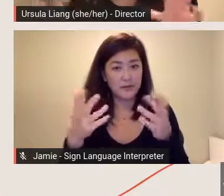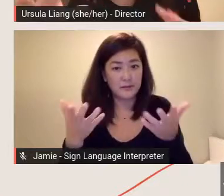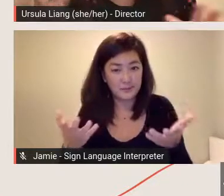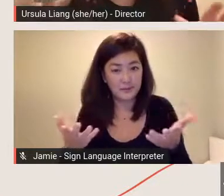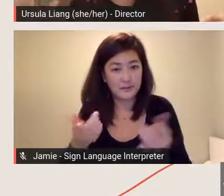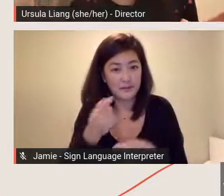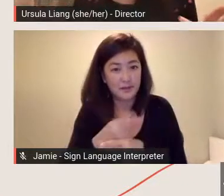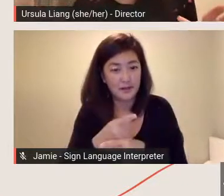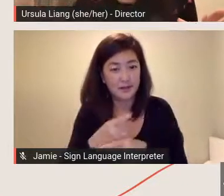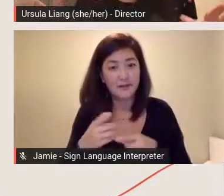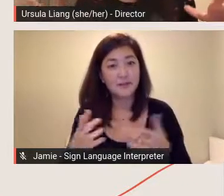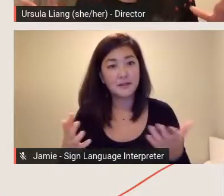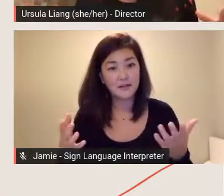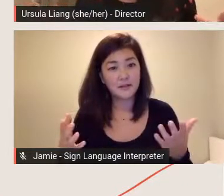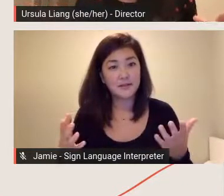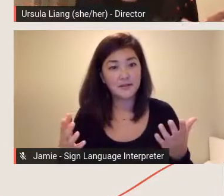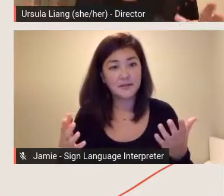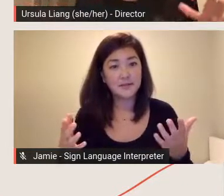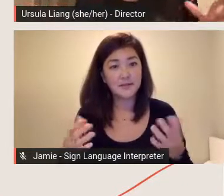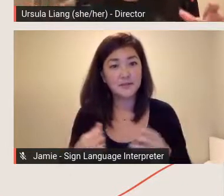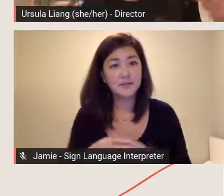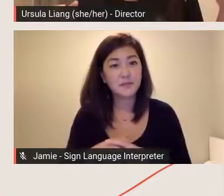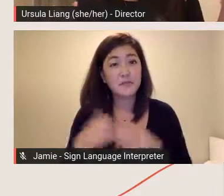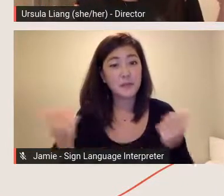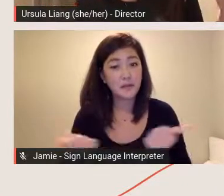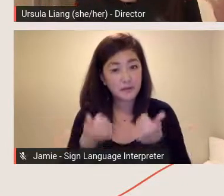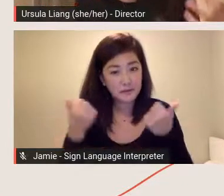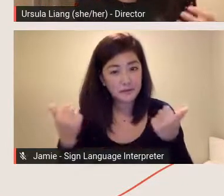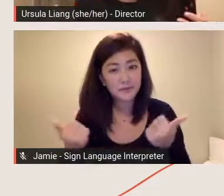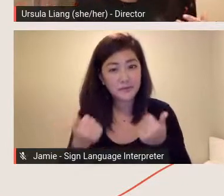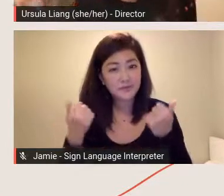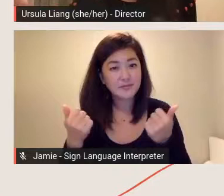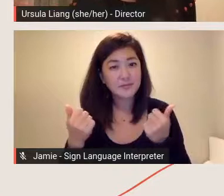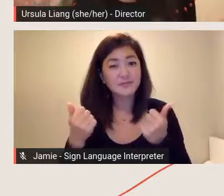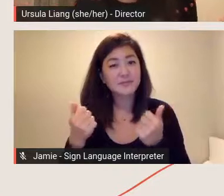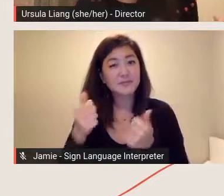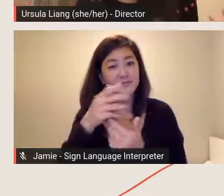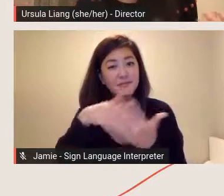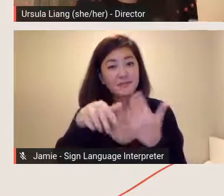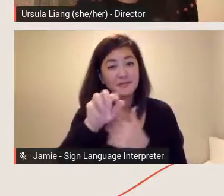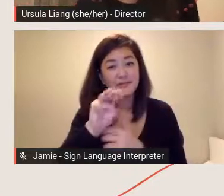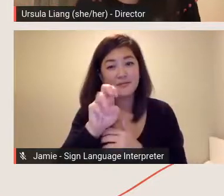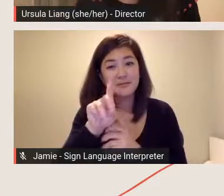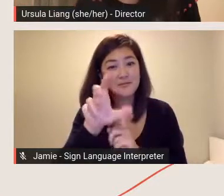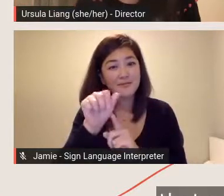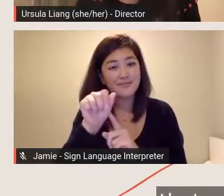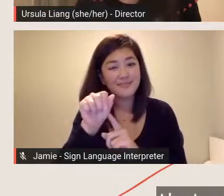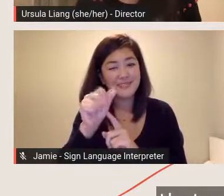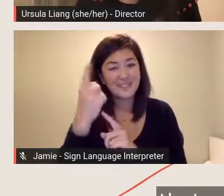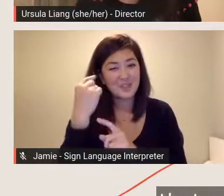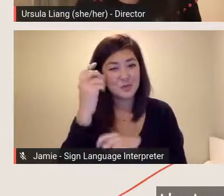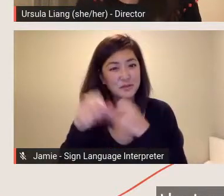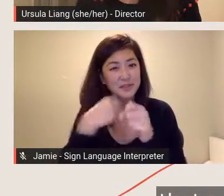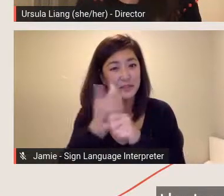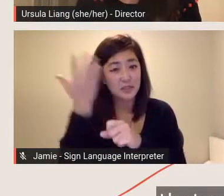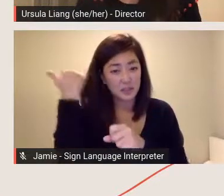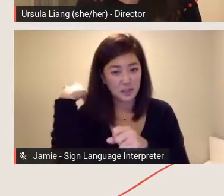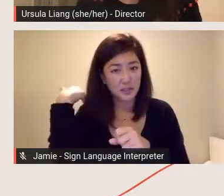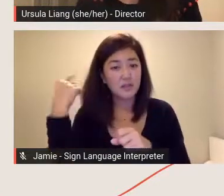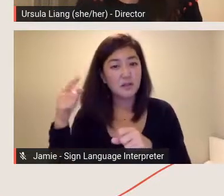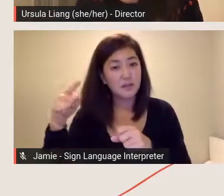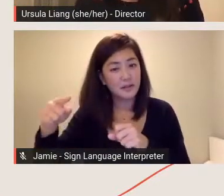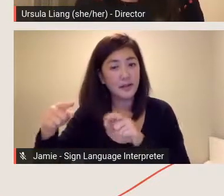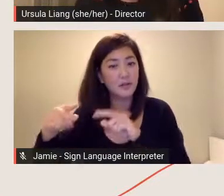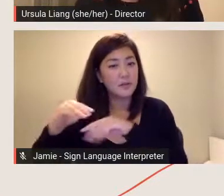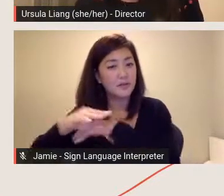like the bad actors in America that are trying to keep those things apart with power. Like a lot of the like social media bubbles that people were experiencing in that time were